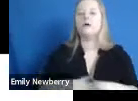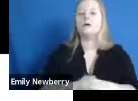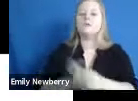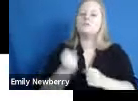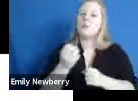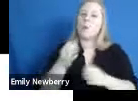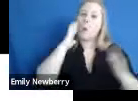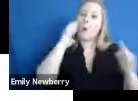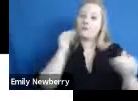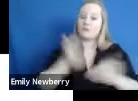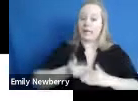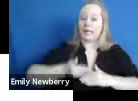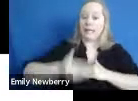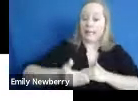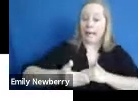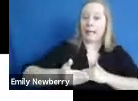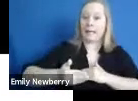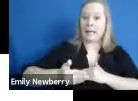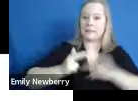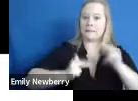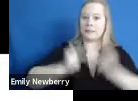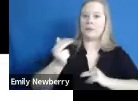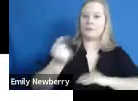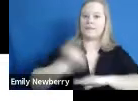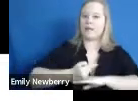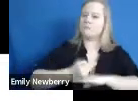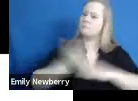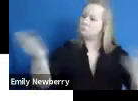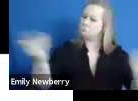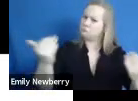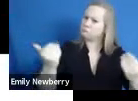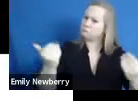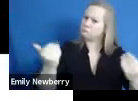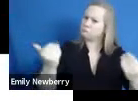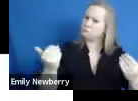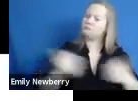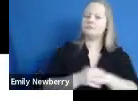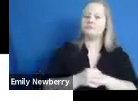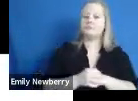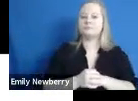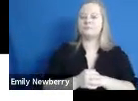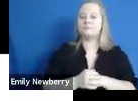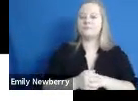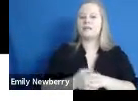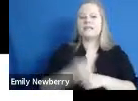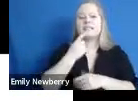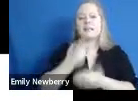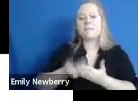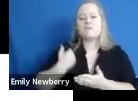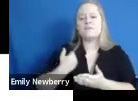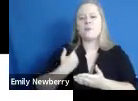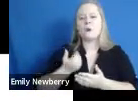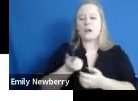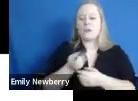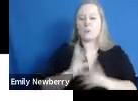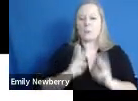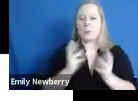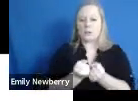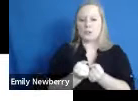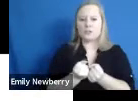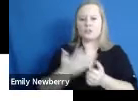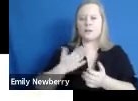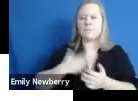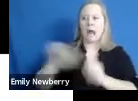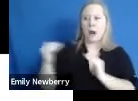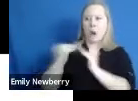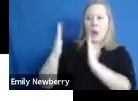you'll get a sparked interest, and I invite you to come up. I mentioned some of the workshops. My colleague, Dr. Kofi Jamin's